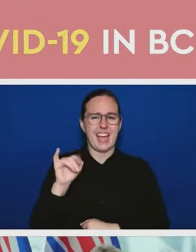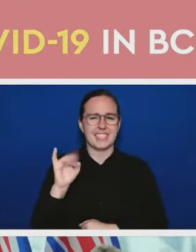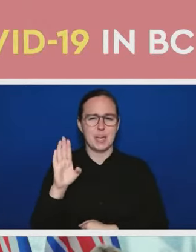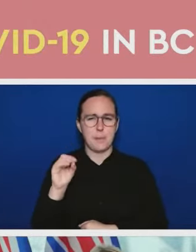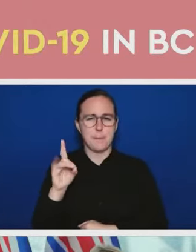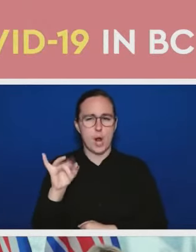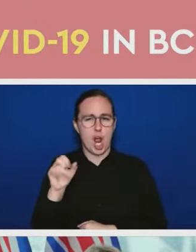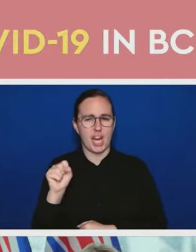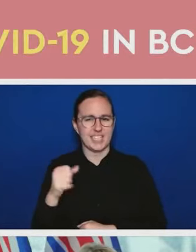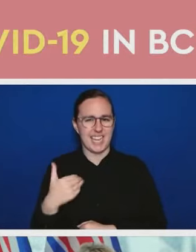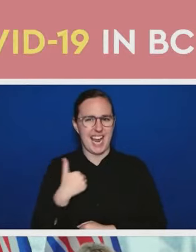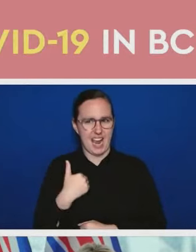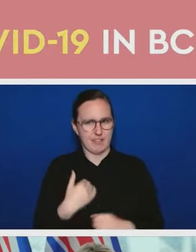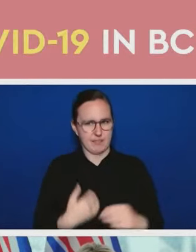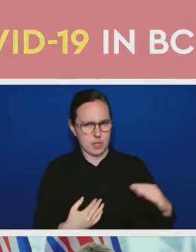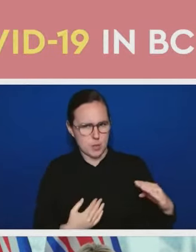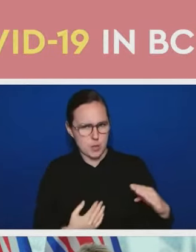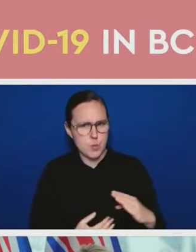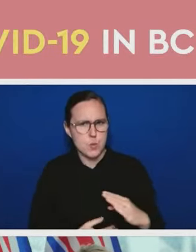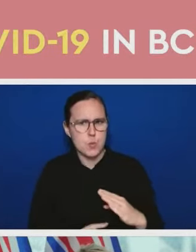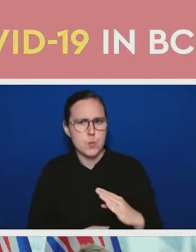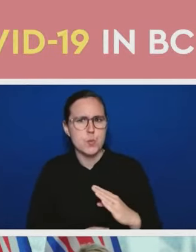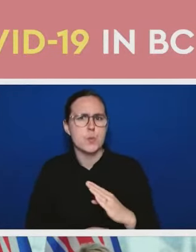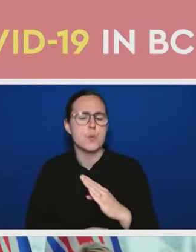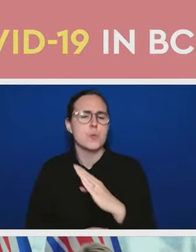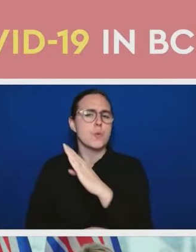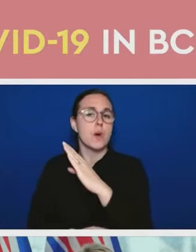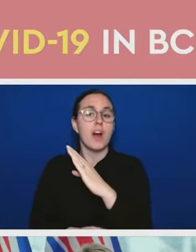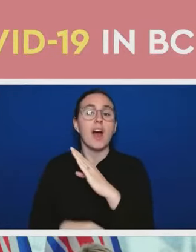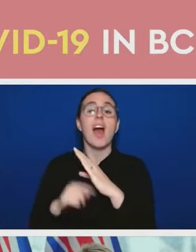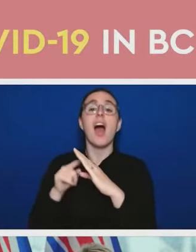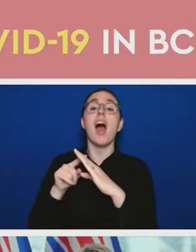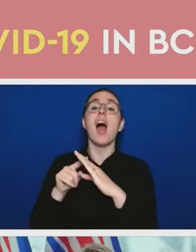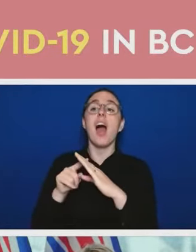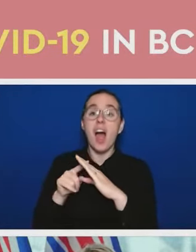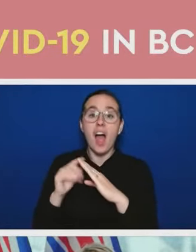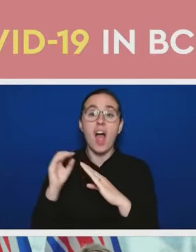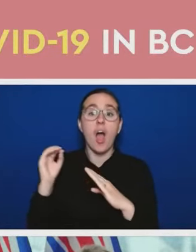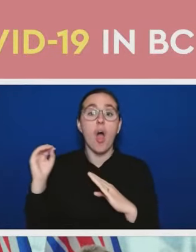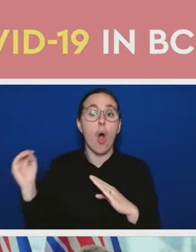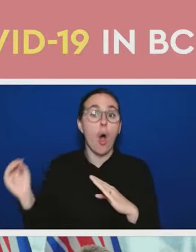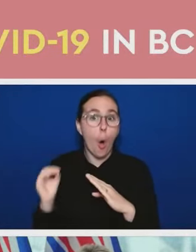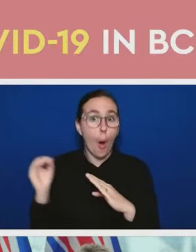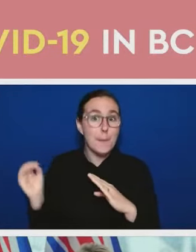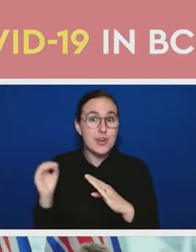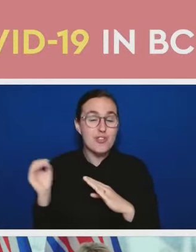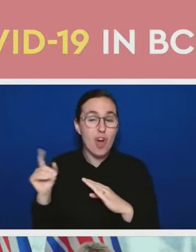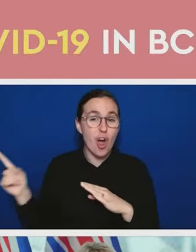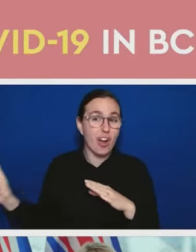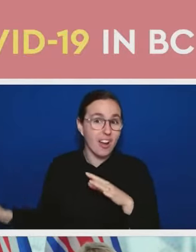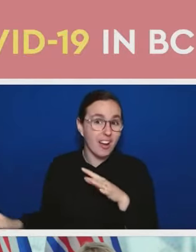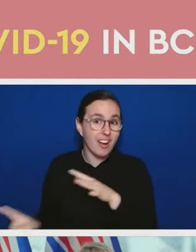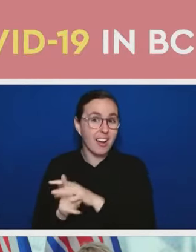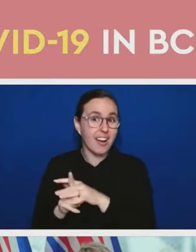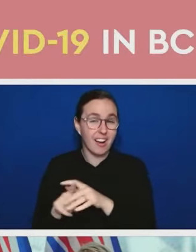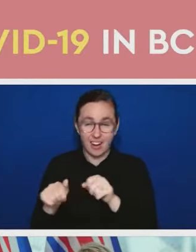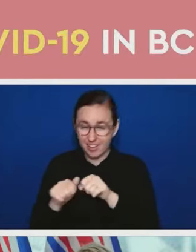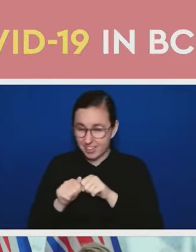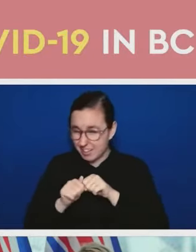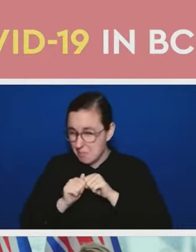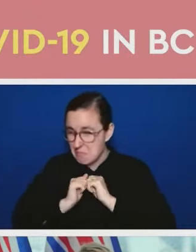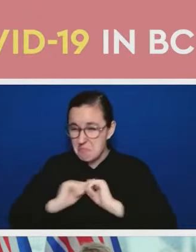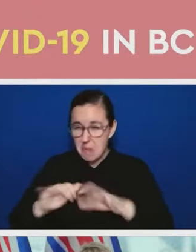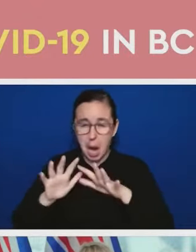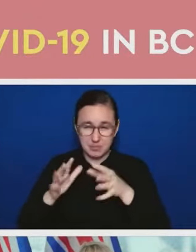on the scene, we saw something different, that it spread very rapidly, and particularly in people who were vaccinated, was